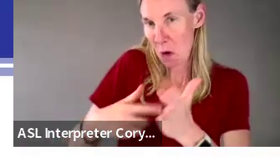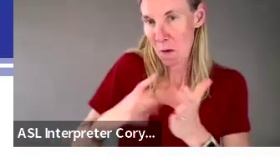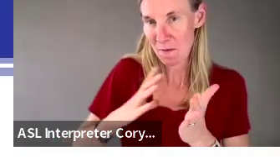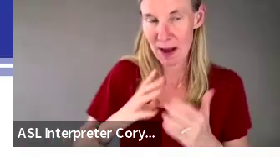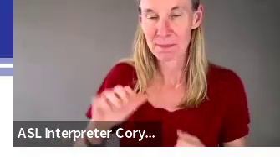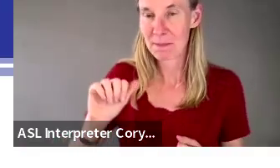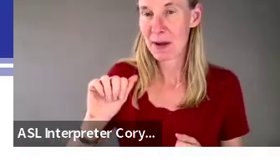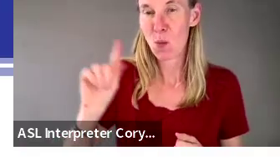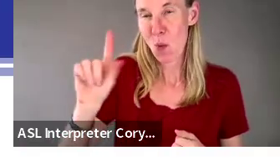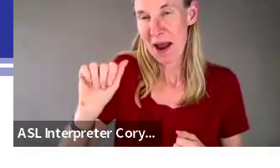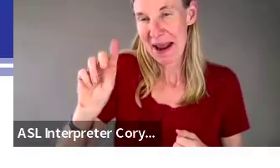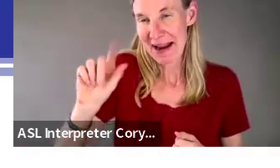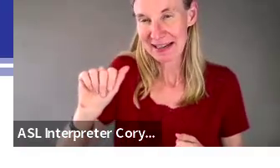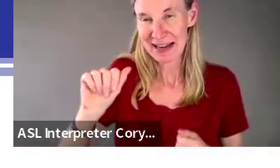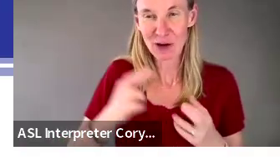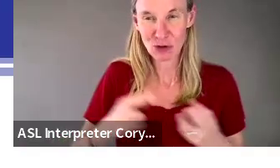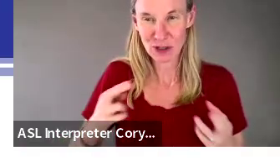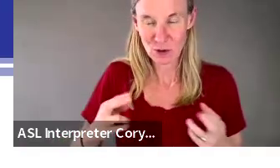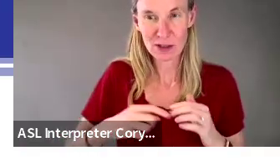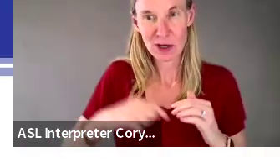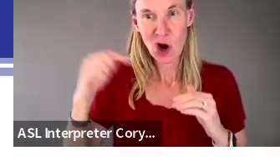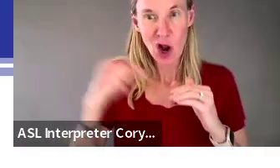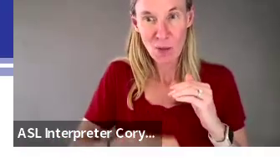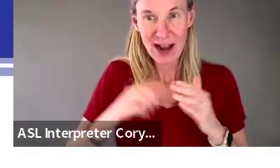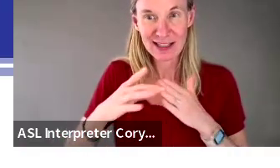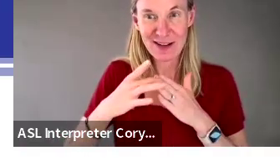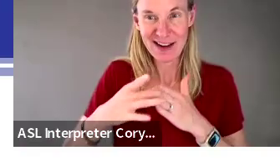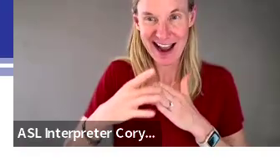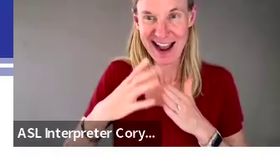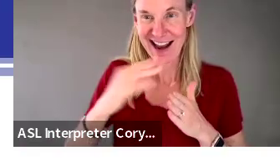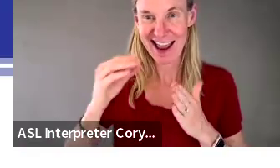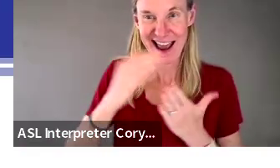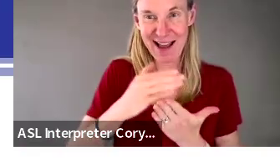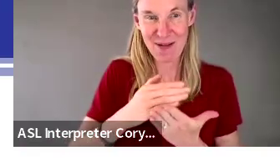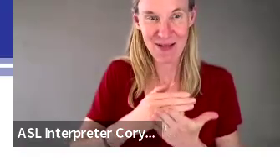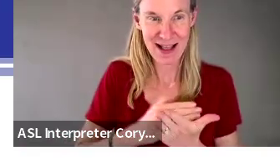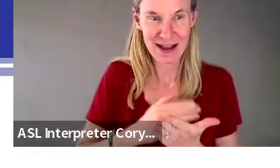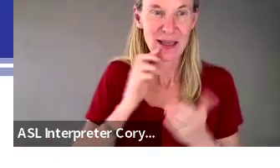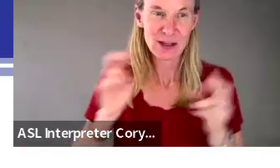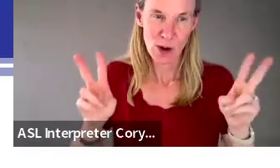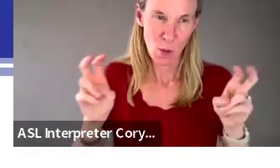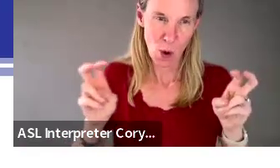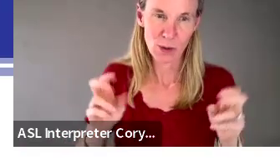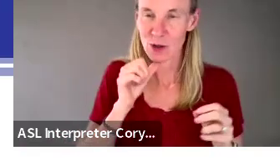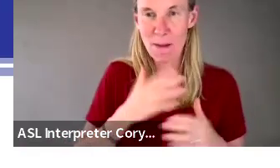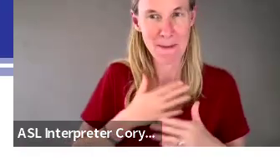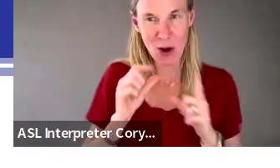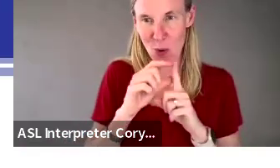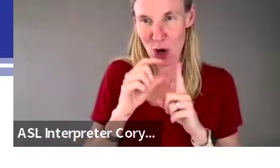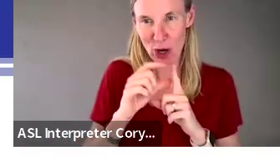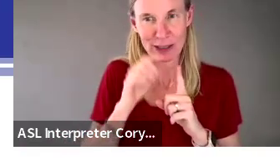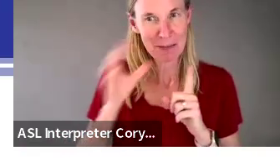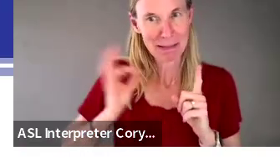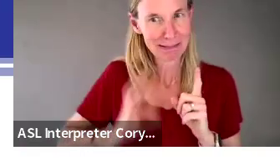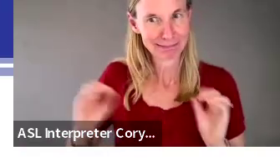ADA resource, and this is the comprehensive guide and outline. I just copied this right from the site. That's why it's in quotes. It's not my words, not taking